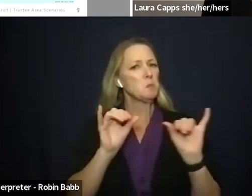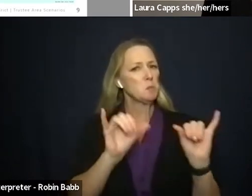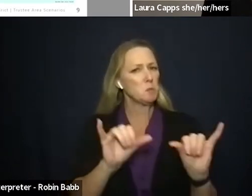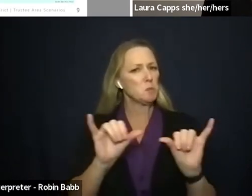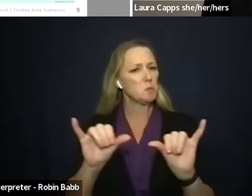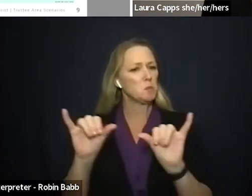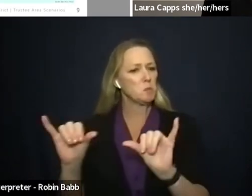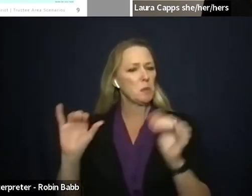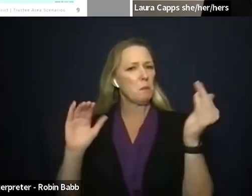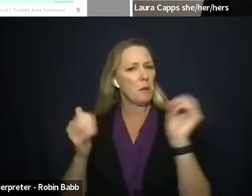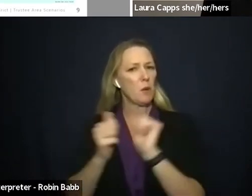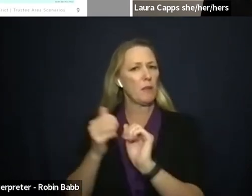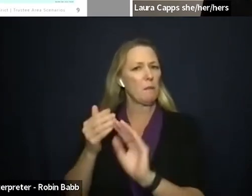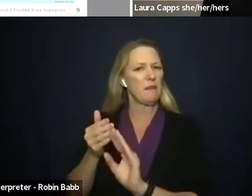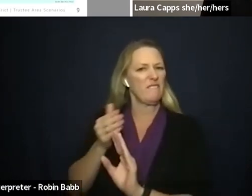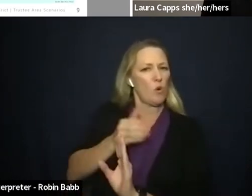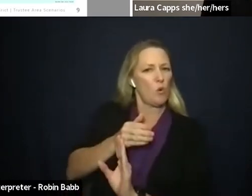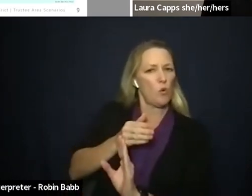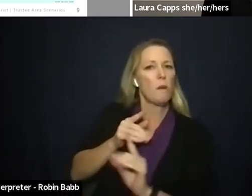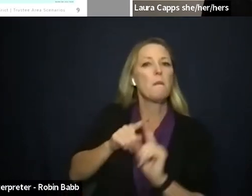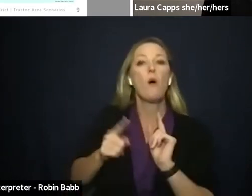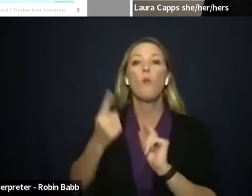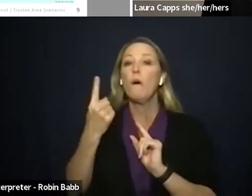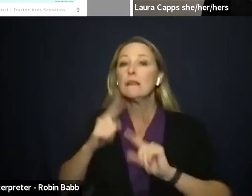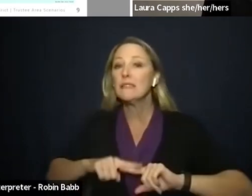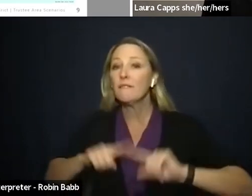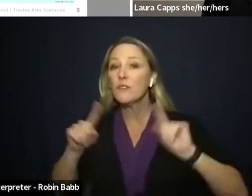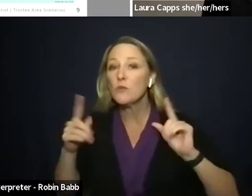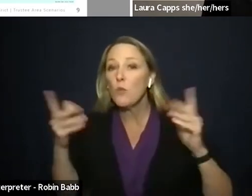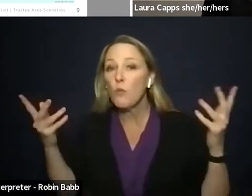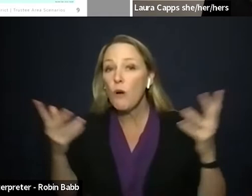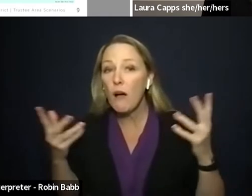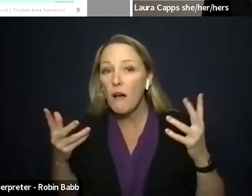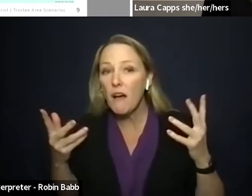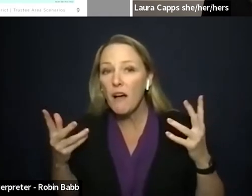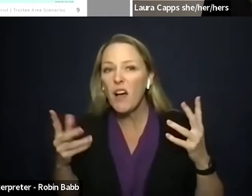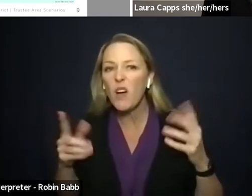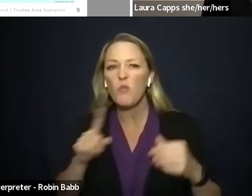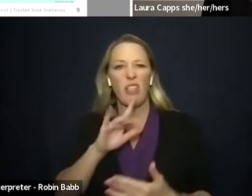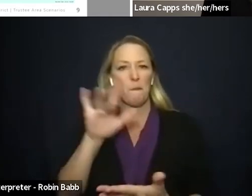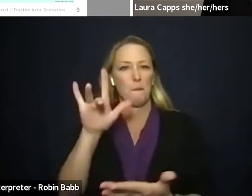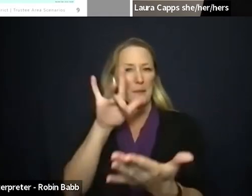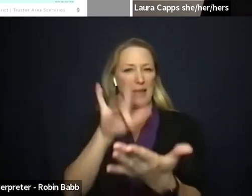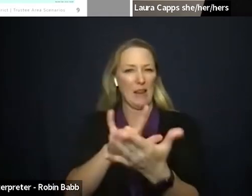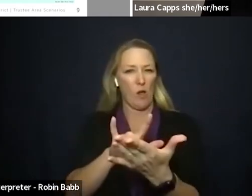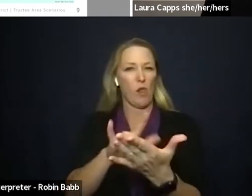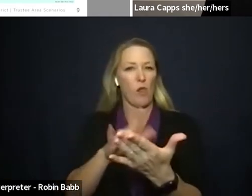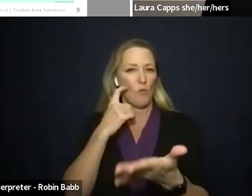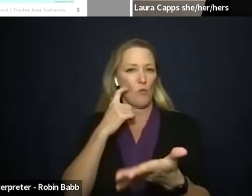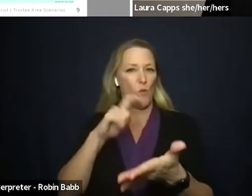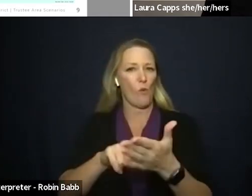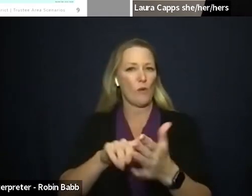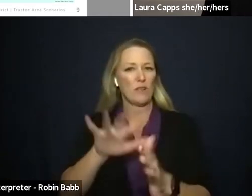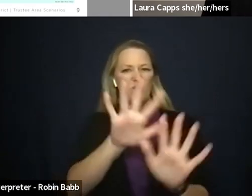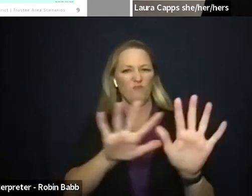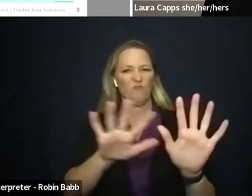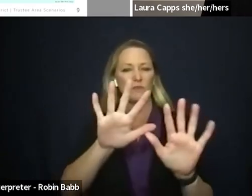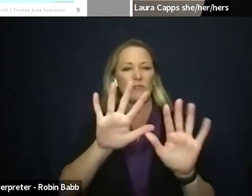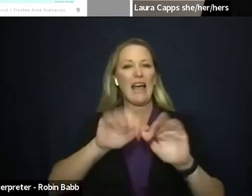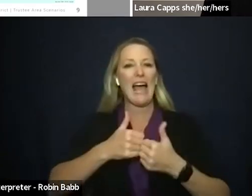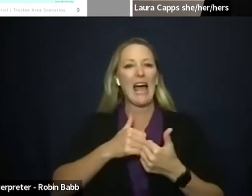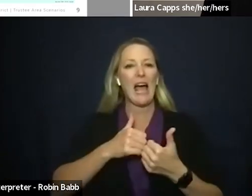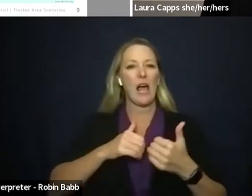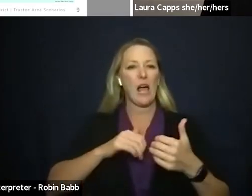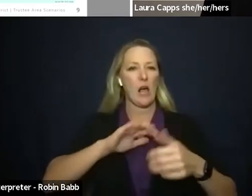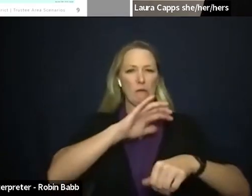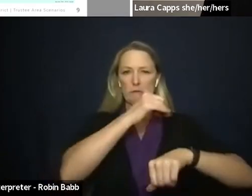the last one however one of the differences you can see primarily in the middle is that the way these trusty areas shook